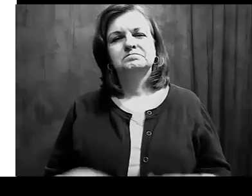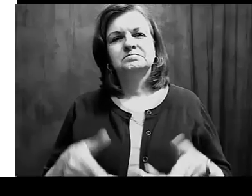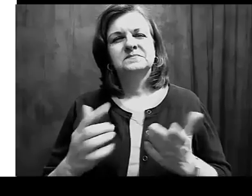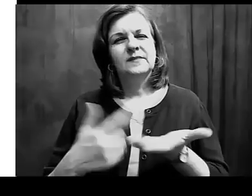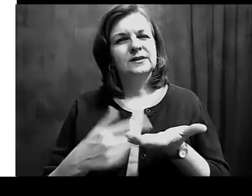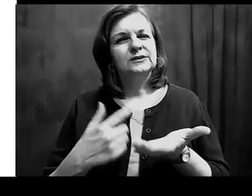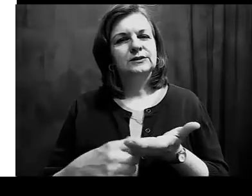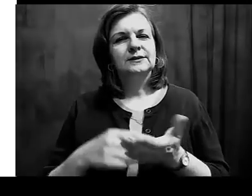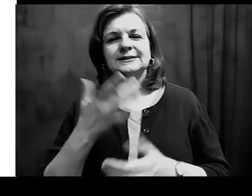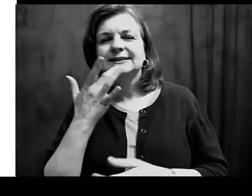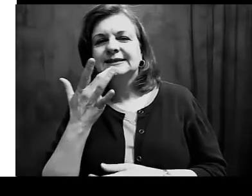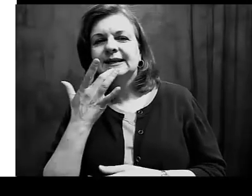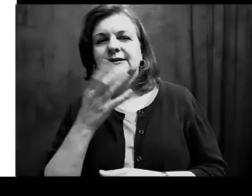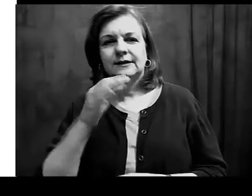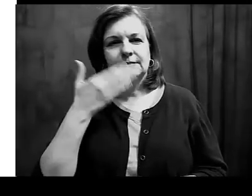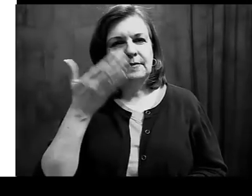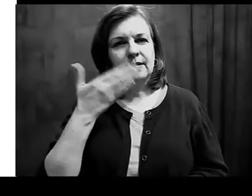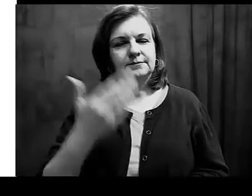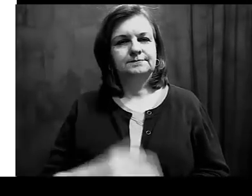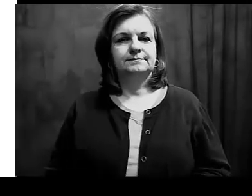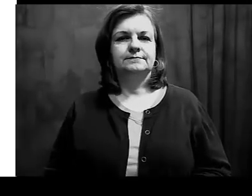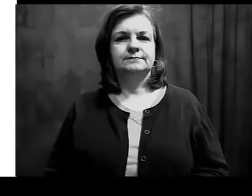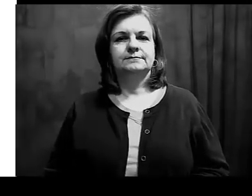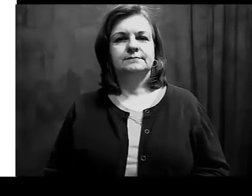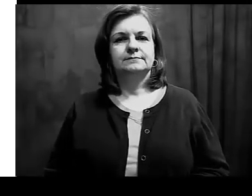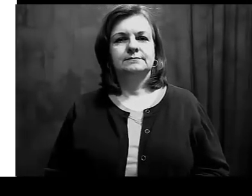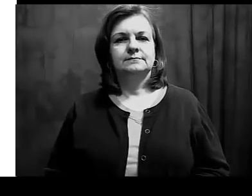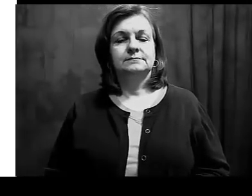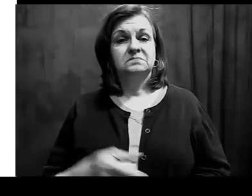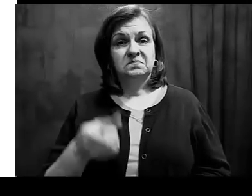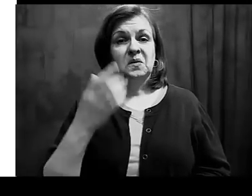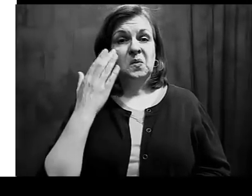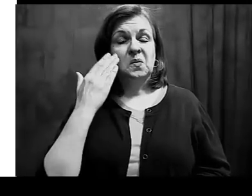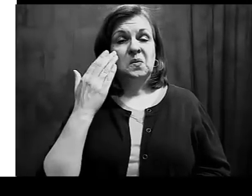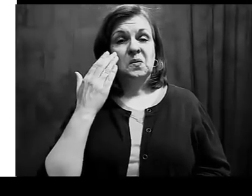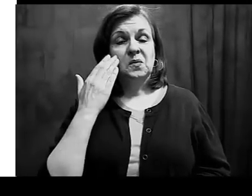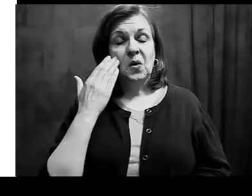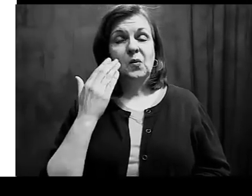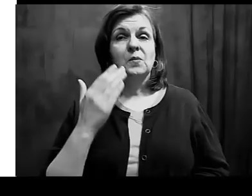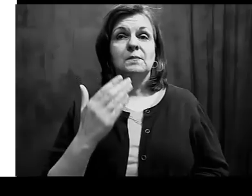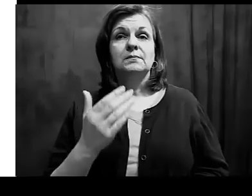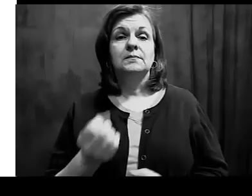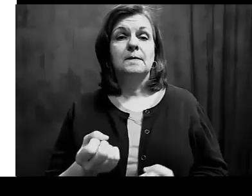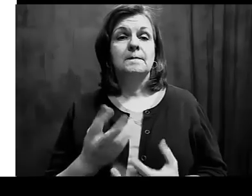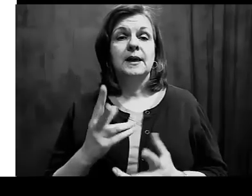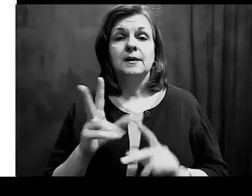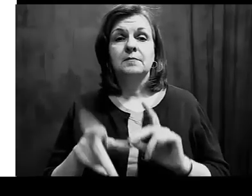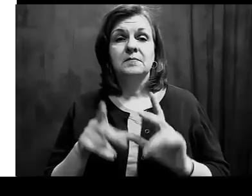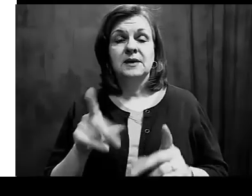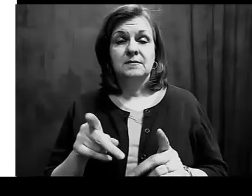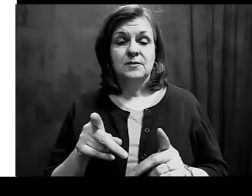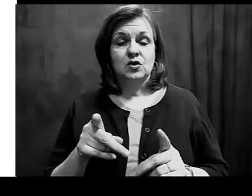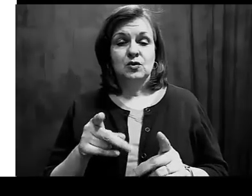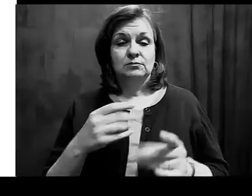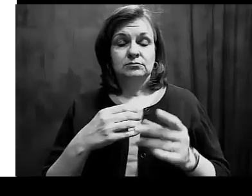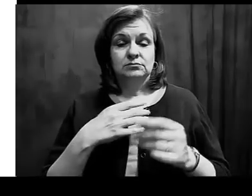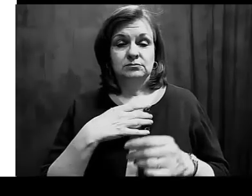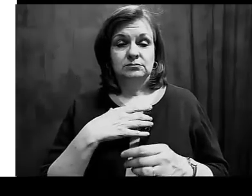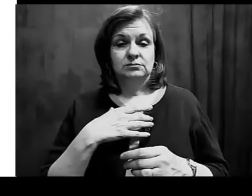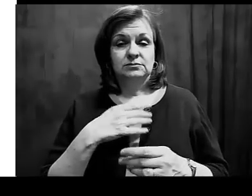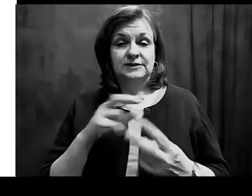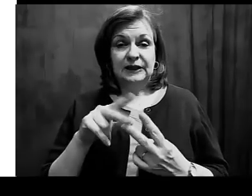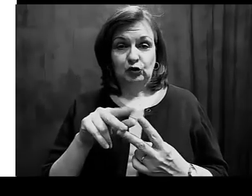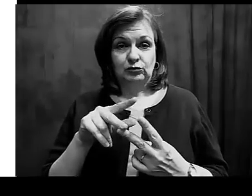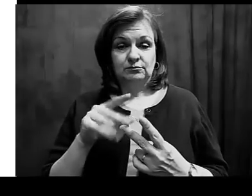When we talk about taste and smell, we know that people have a very specific liking